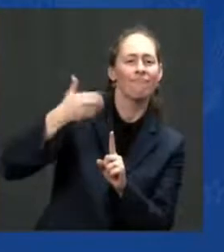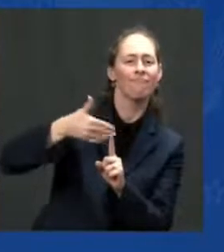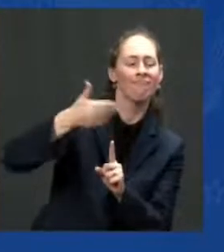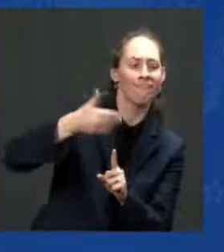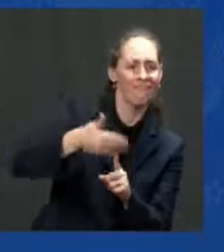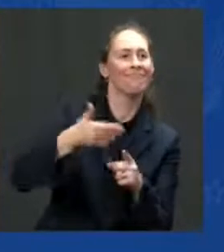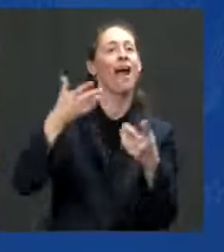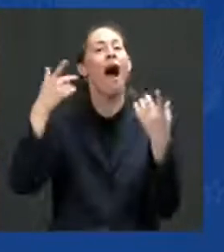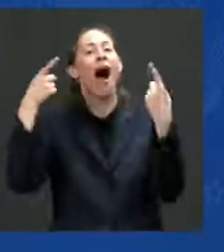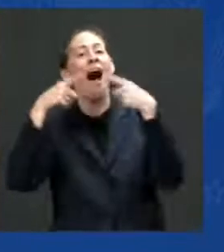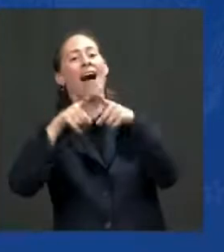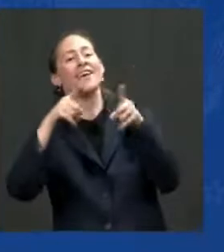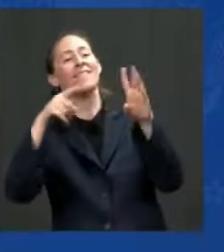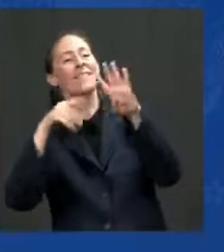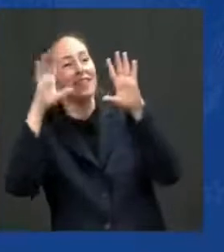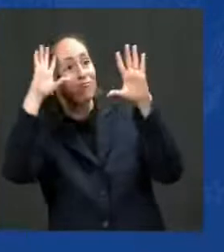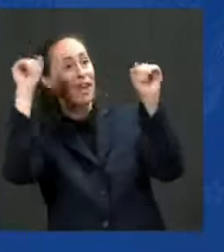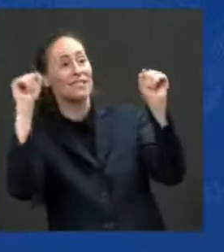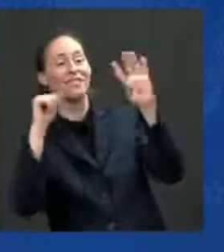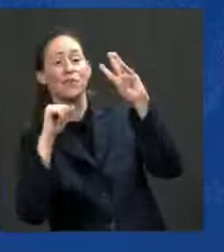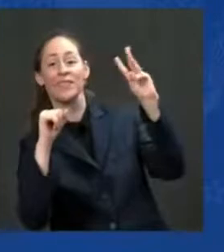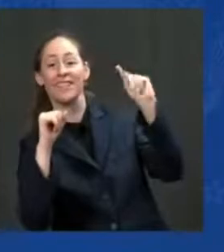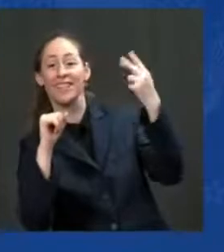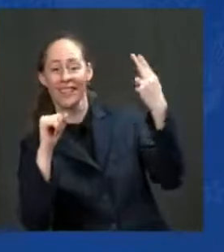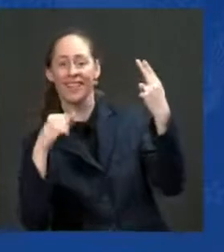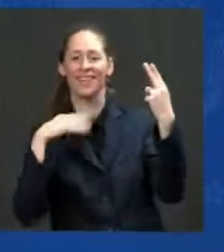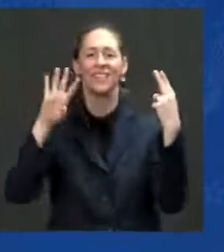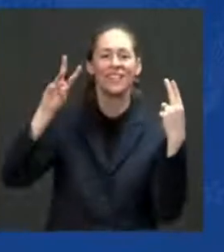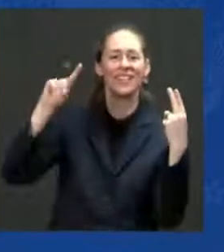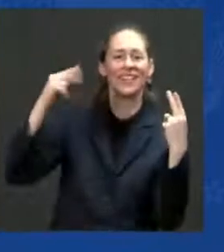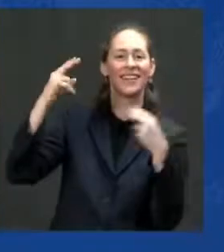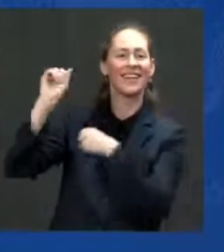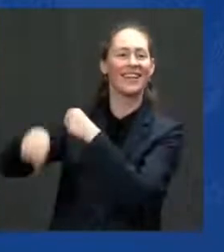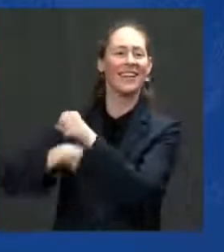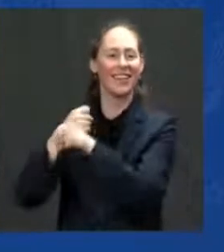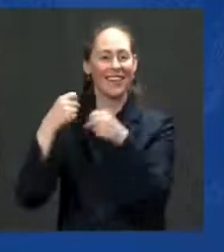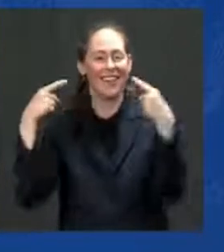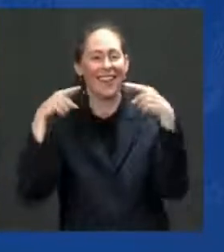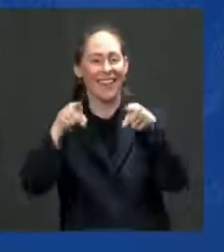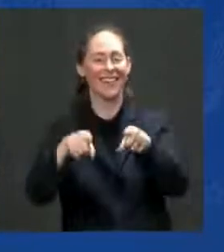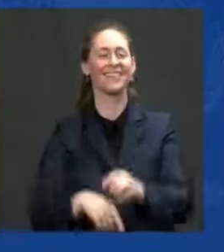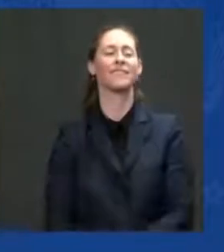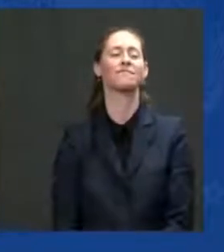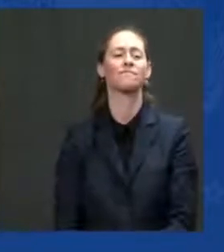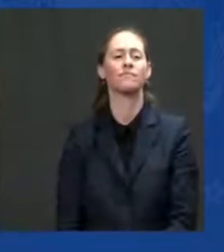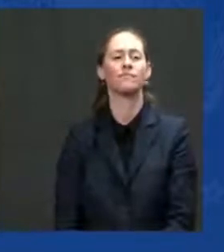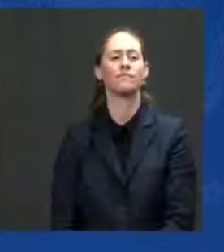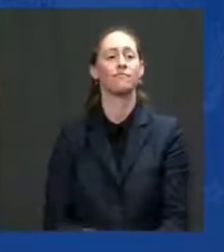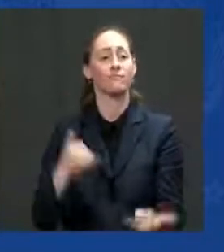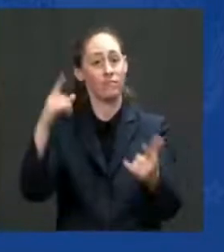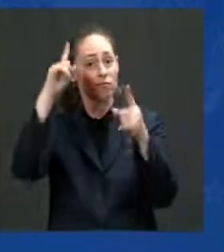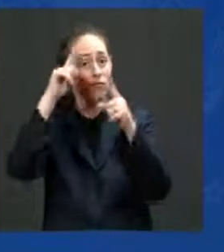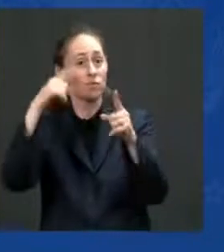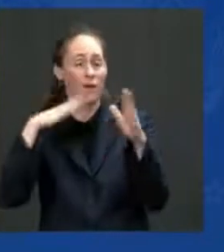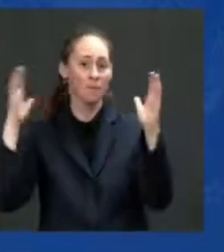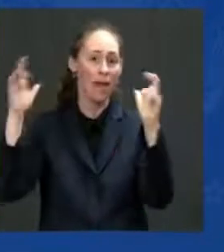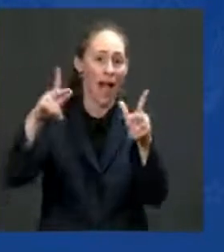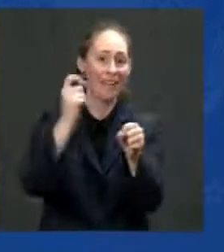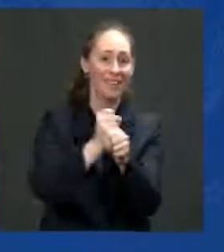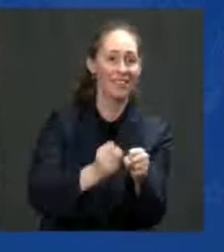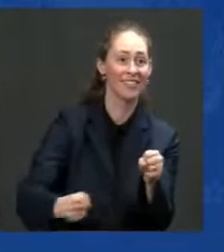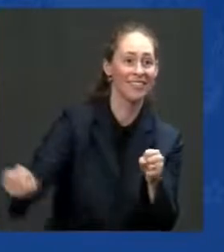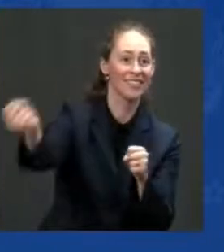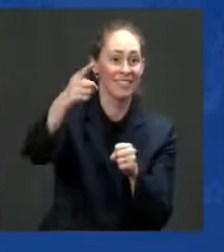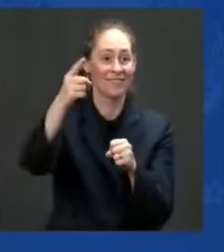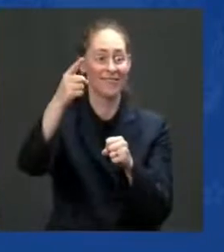States. We start this season with only one goal in mind. It's to come back here next summer and spend the Super Bowl victory again with